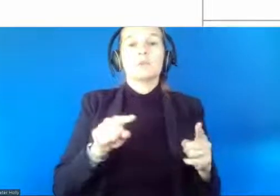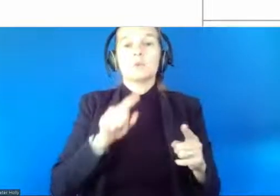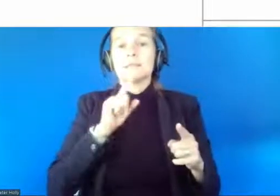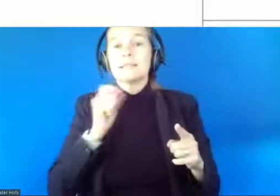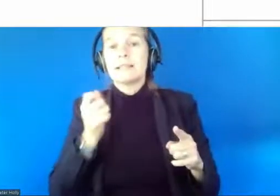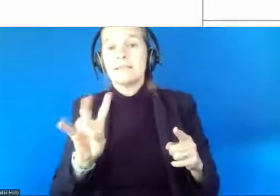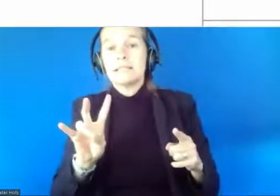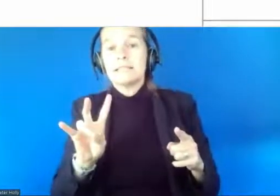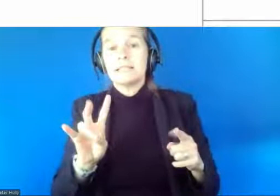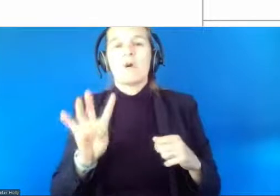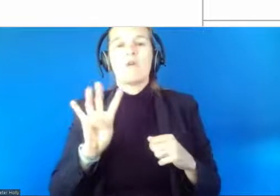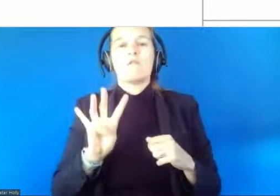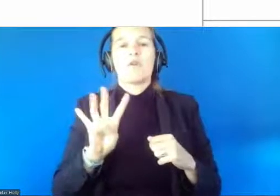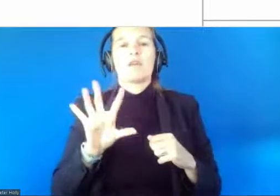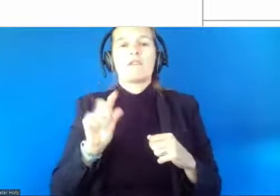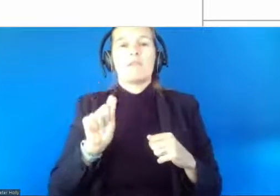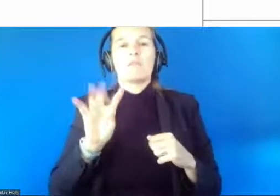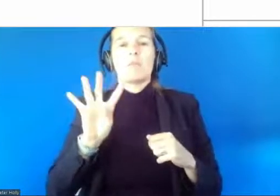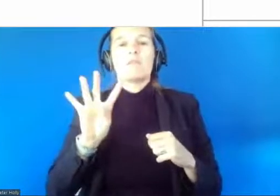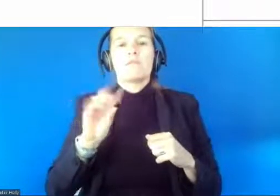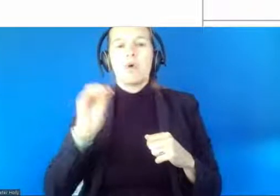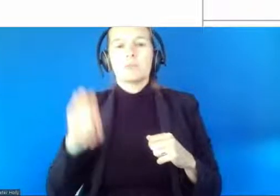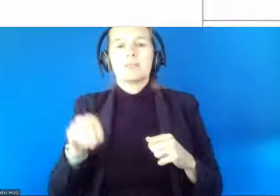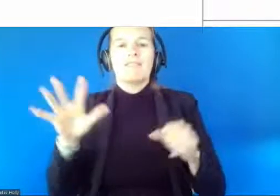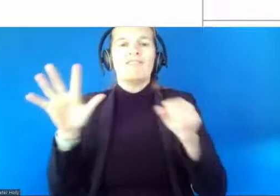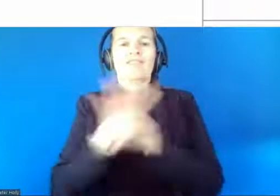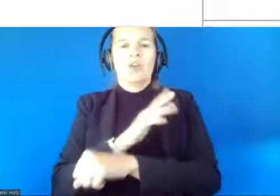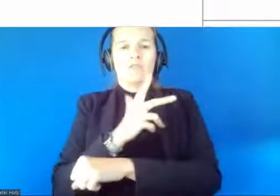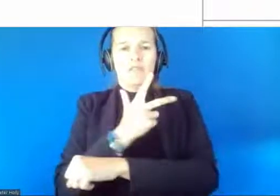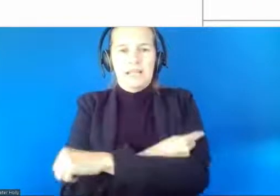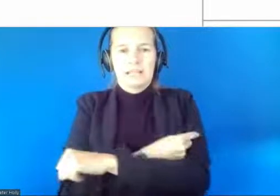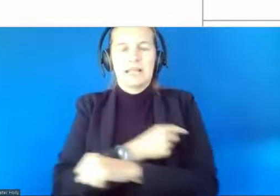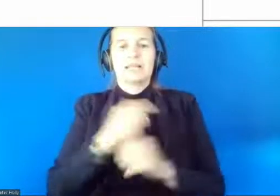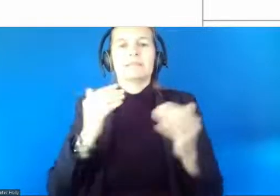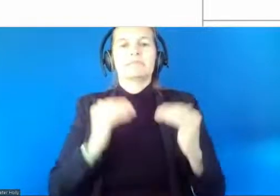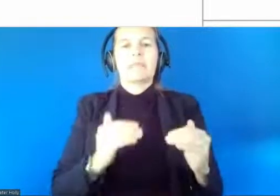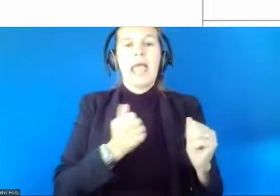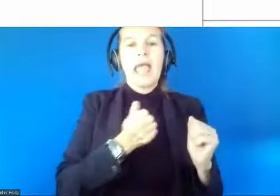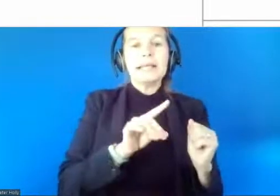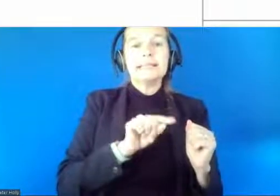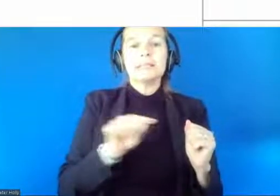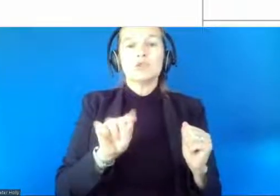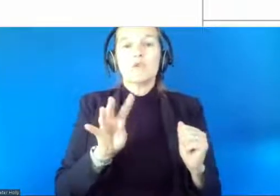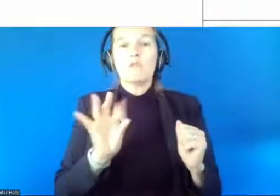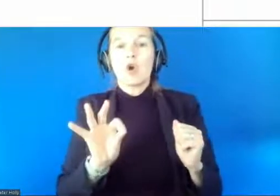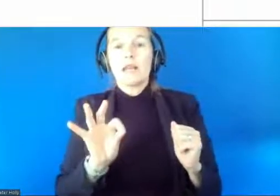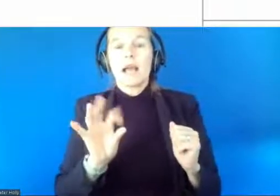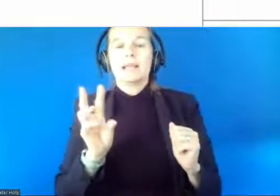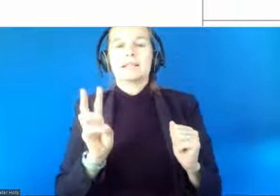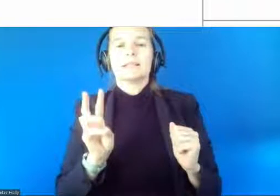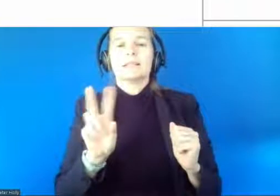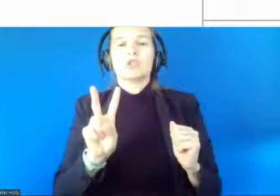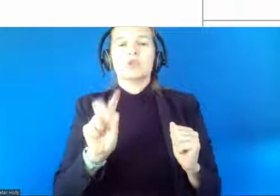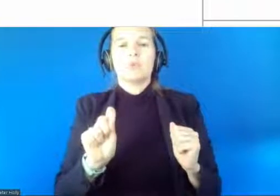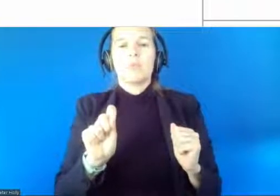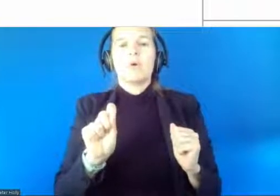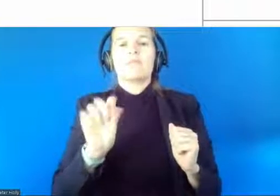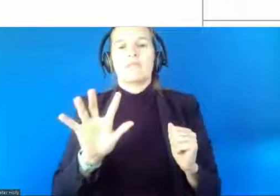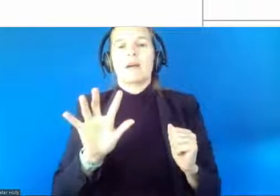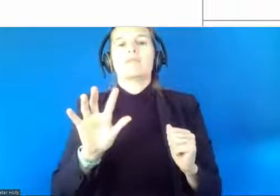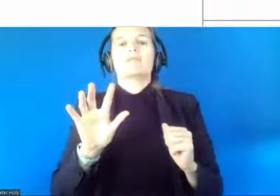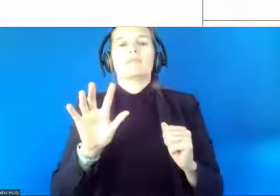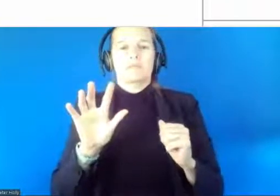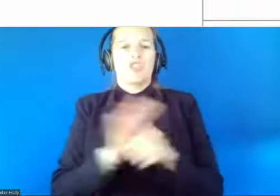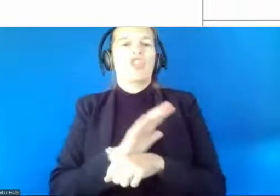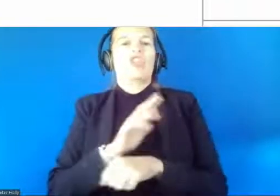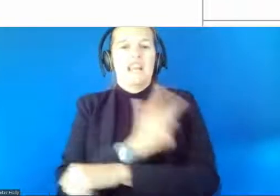are 45.4% fully vaccinated. 18 to 49 are 62.5% fully vaccinated.